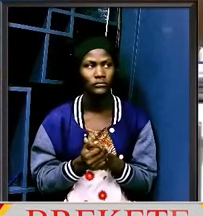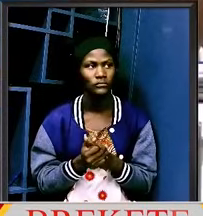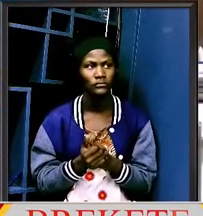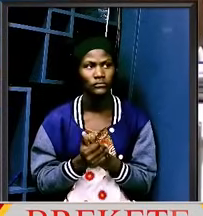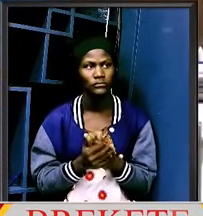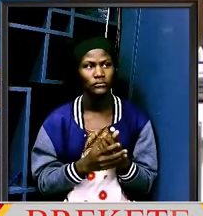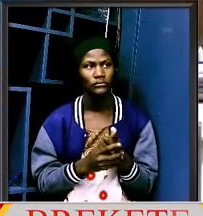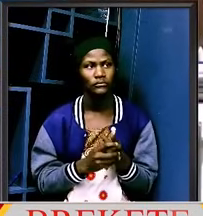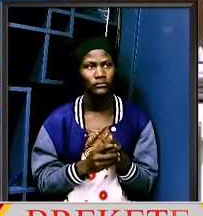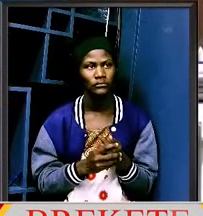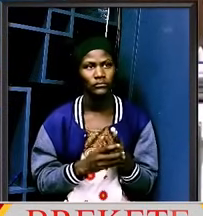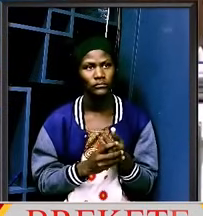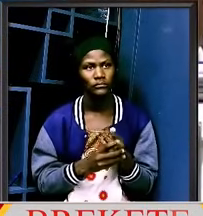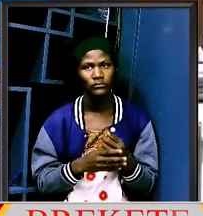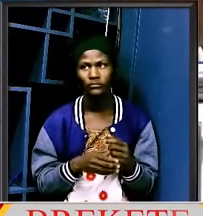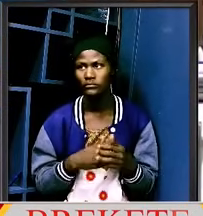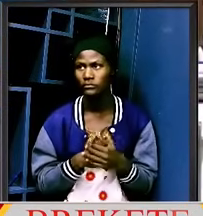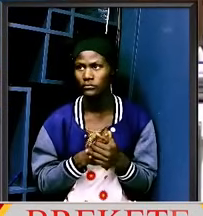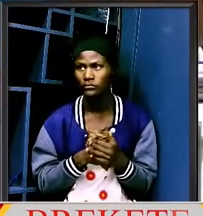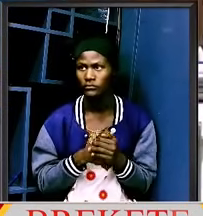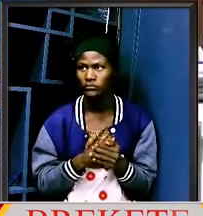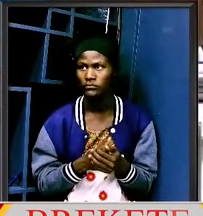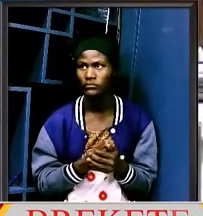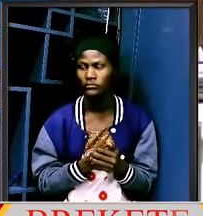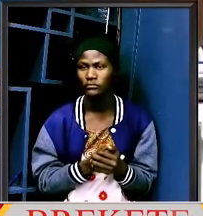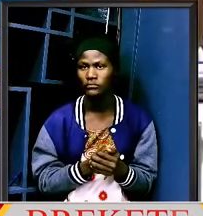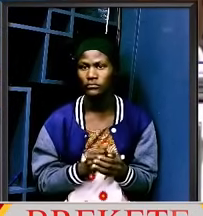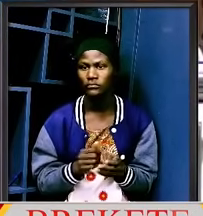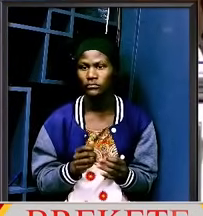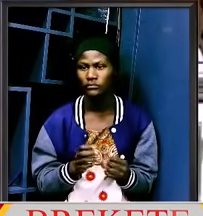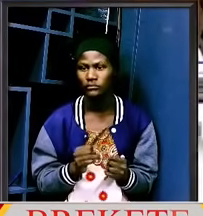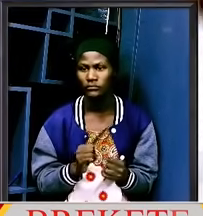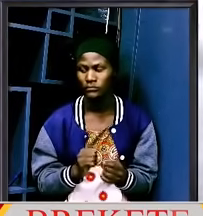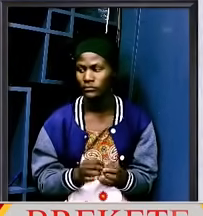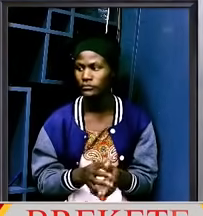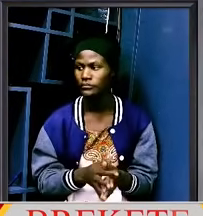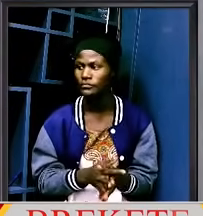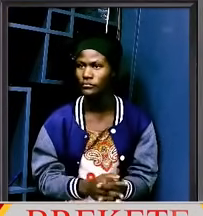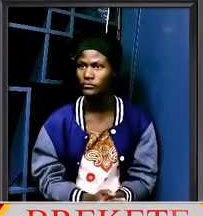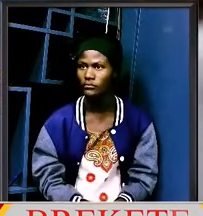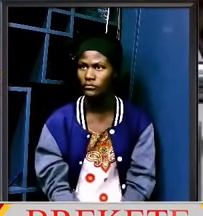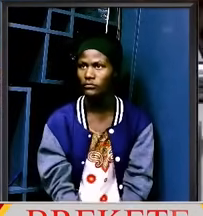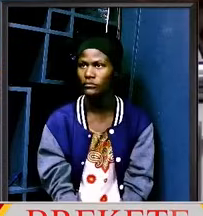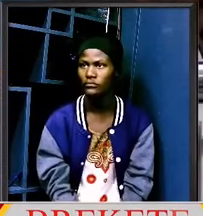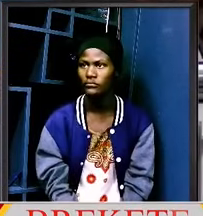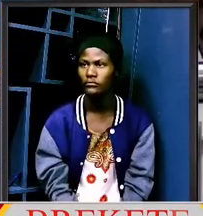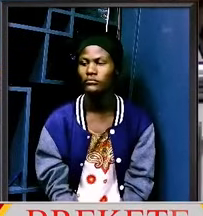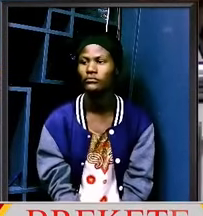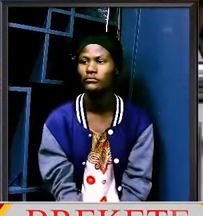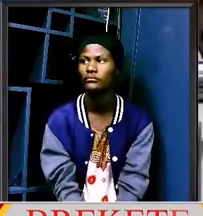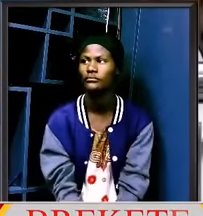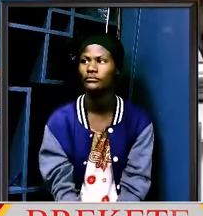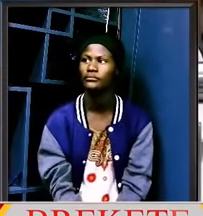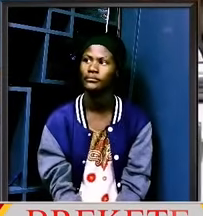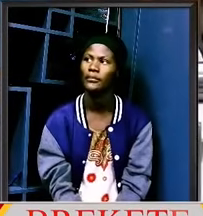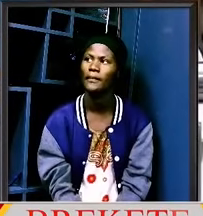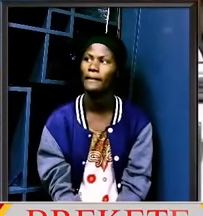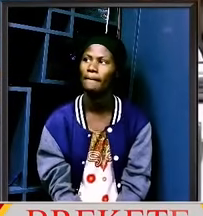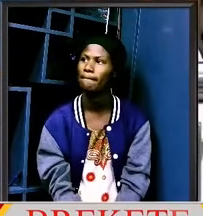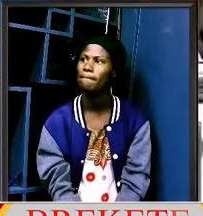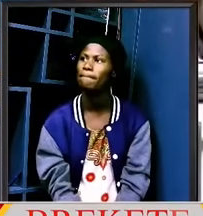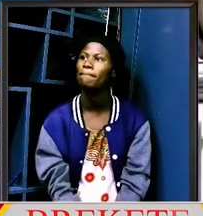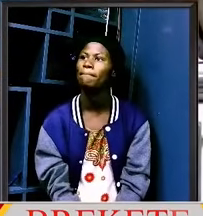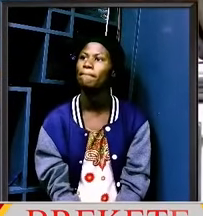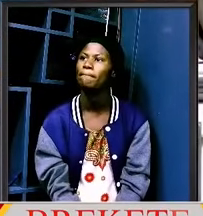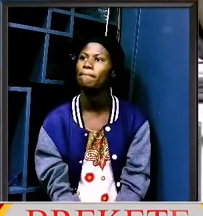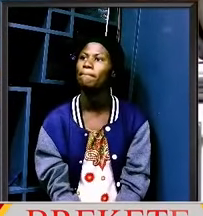People see they believe politicians. If speaker talk anything, in matter for don't end now. My dear, talk waiting speaker talk for